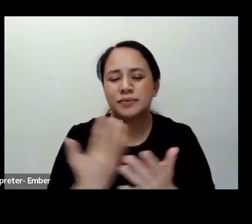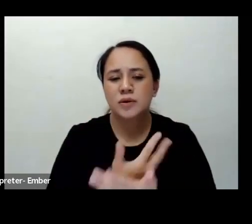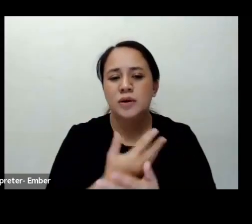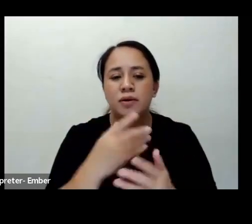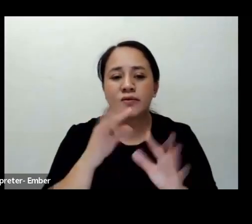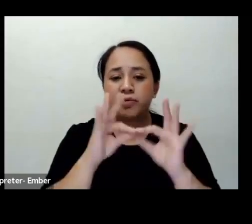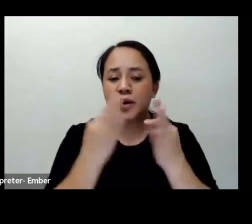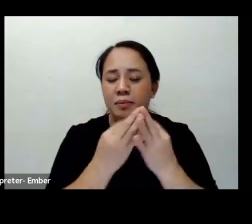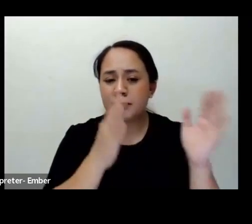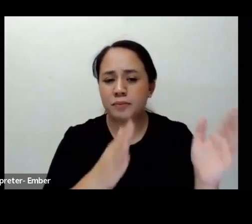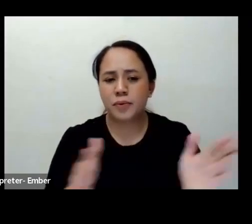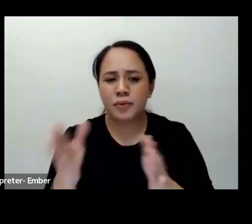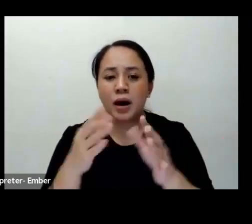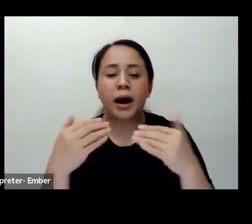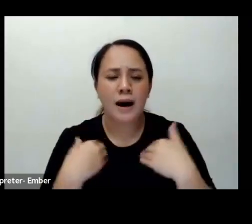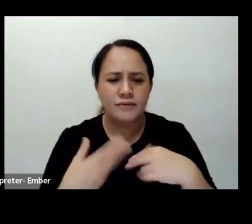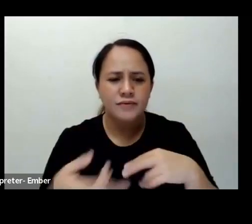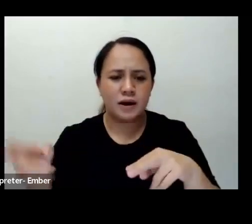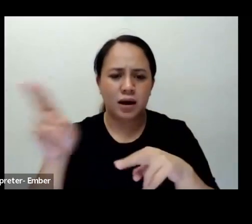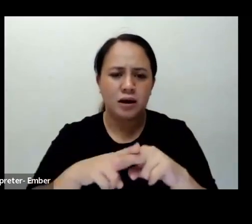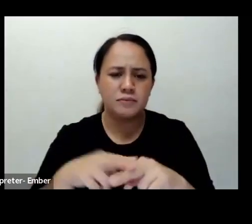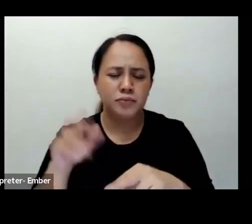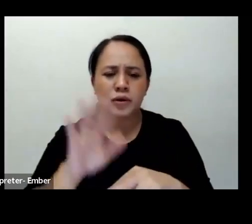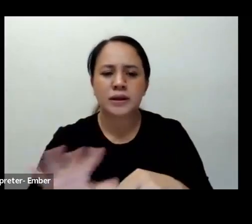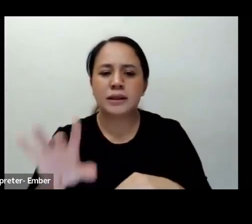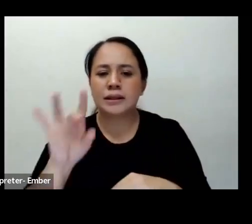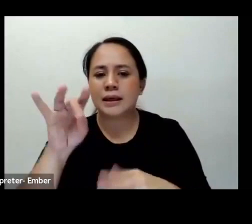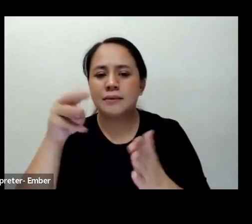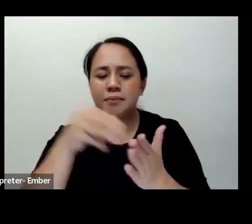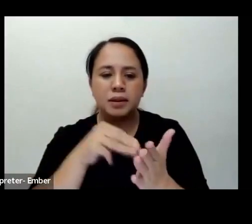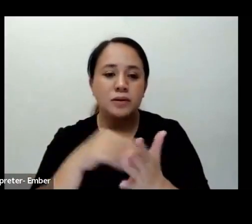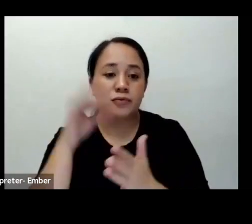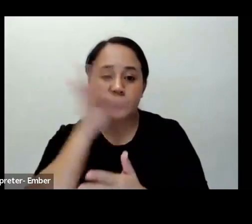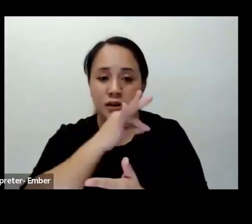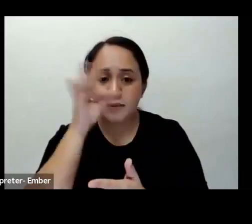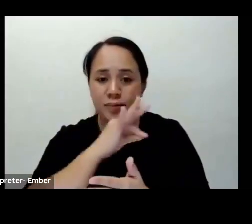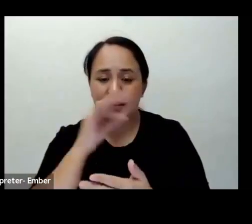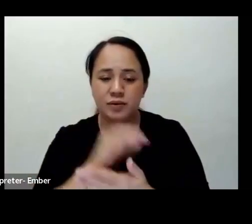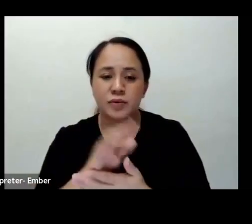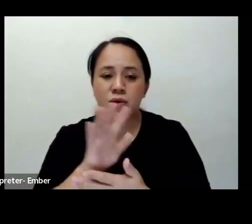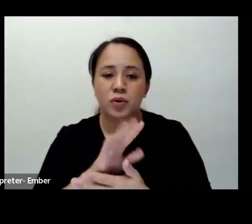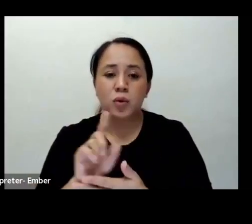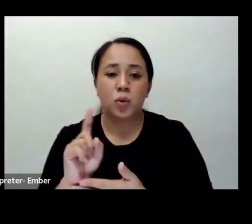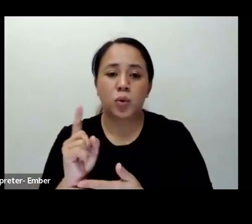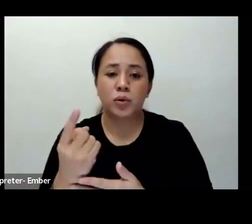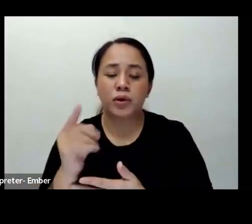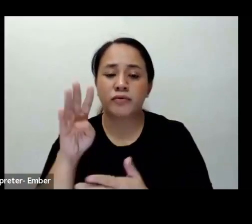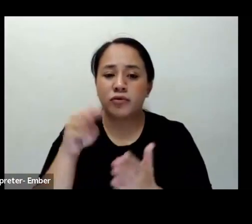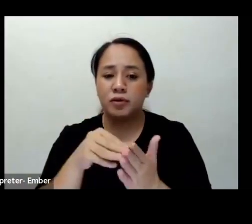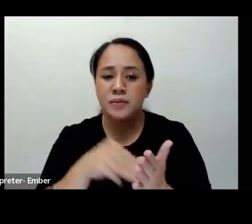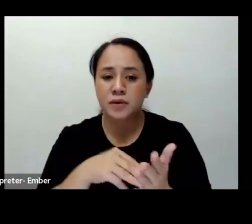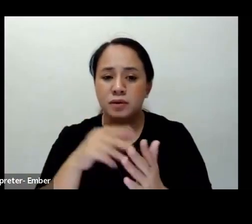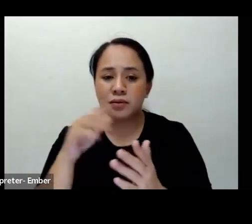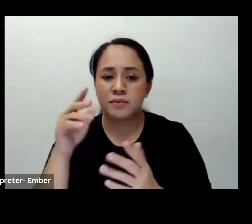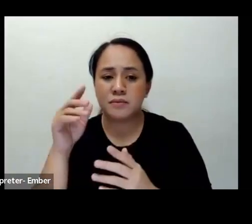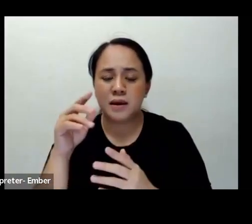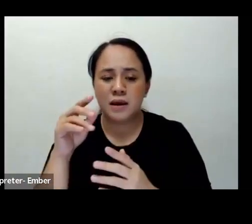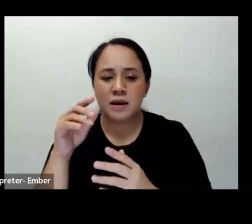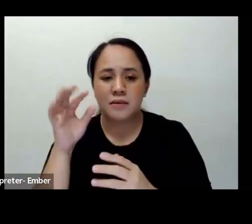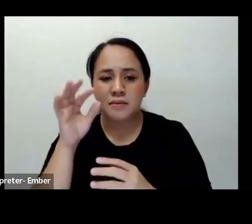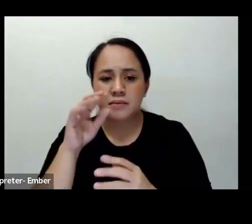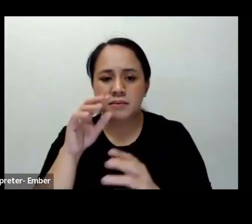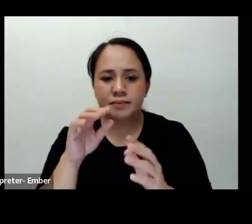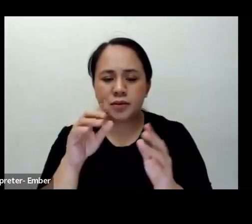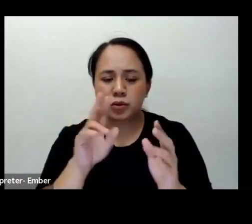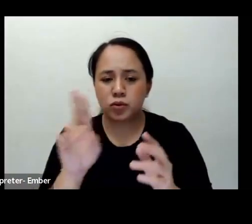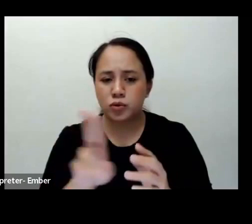have increased the numbers to more than 8 million Filipinos, where there were only 4 million Filipinos using family planning